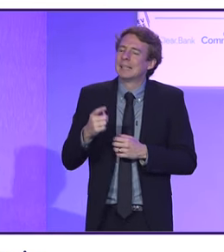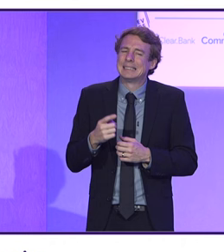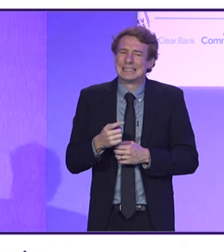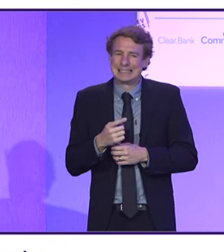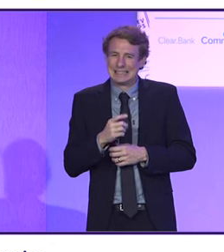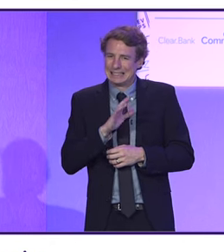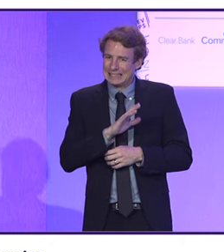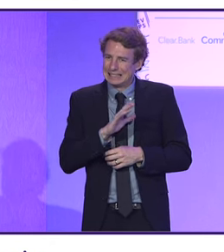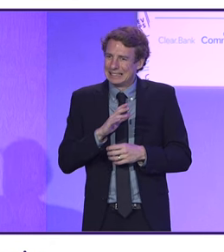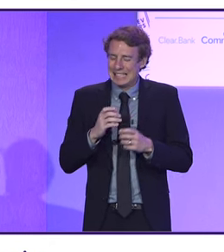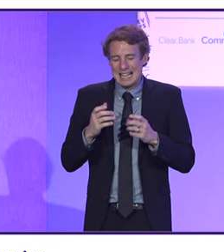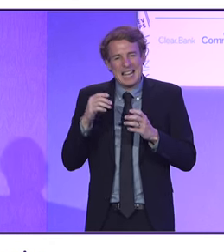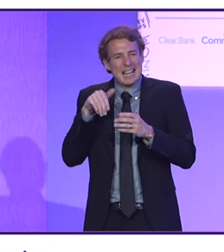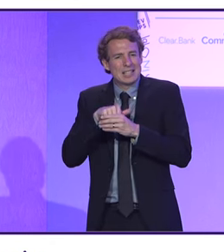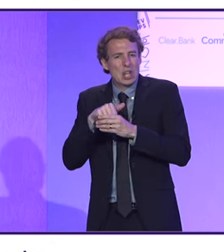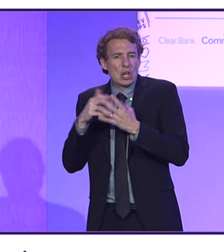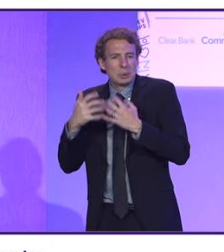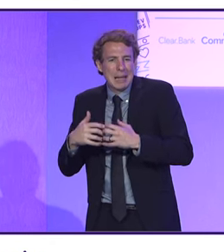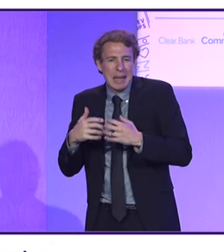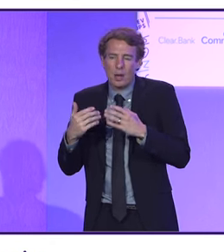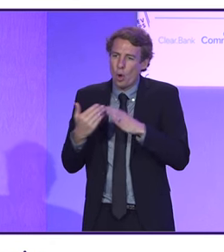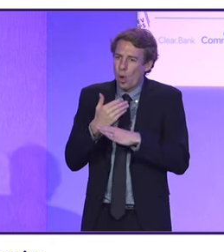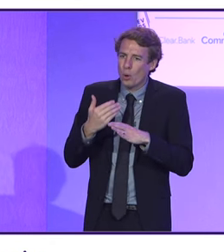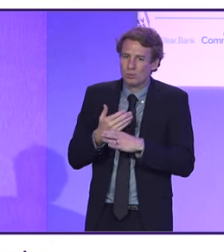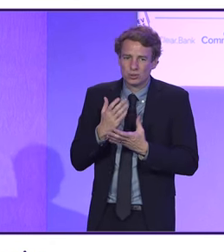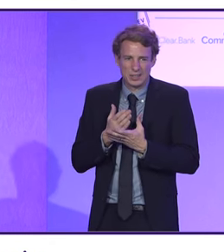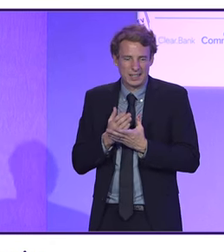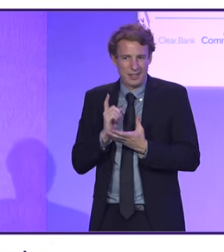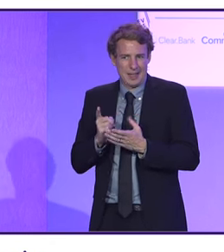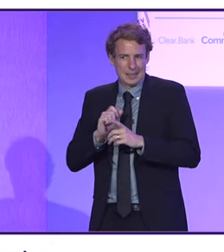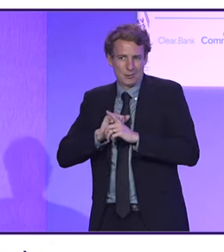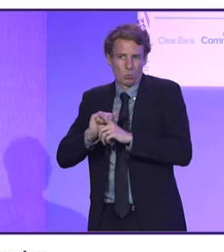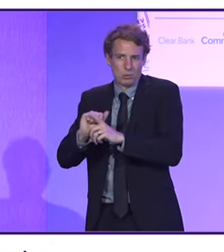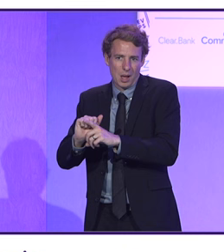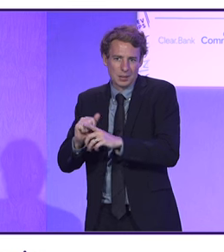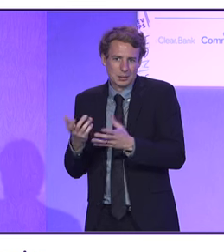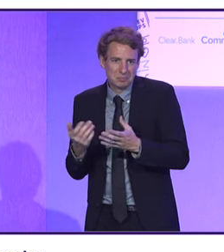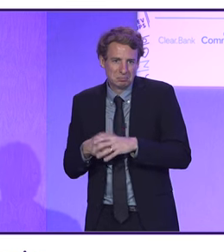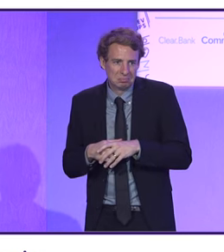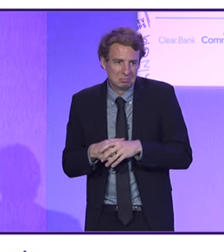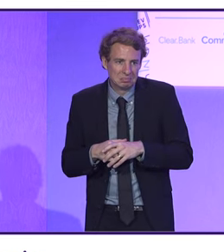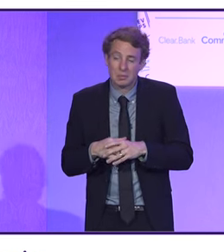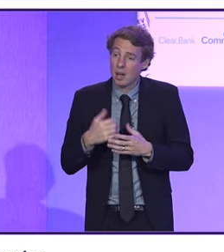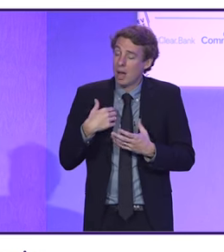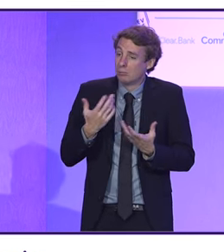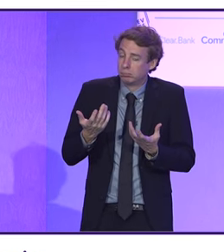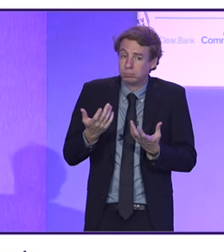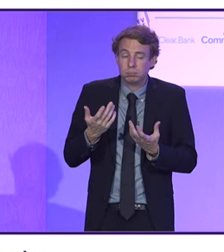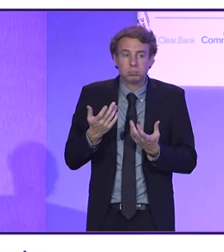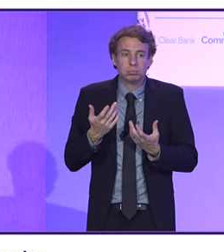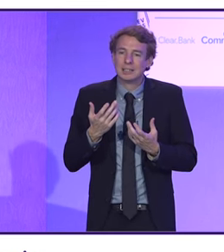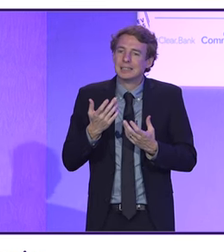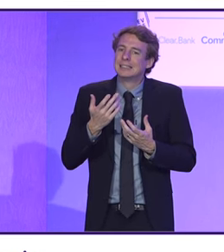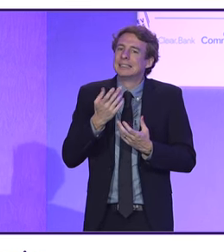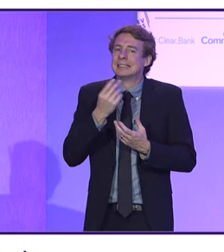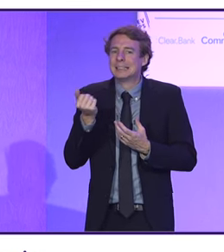internal tech, ops, whatever the right word is, within an organization? And I appreciate the like openness of not throwing the word